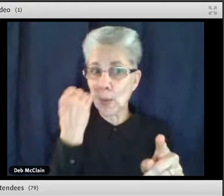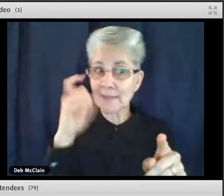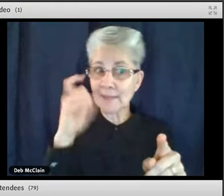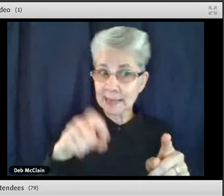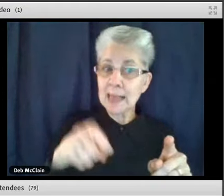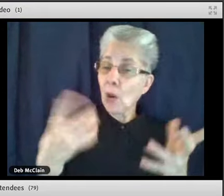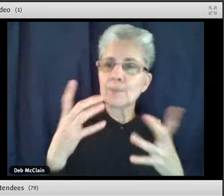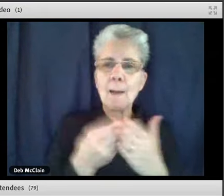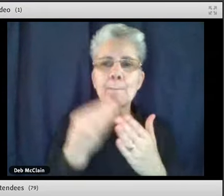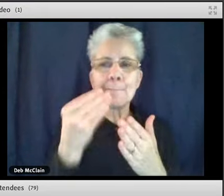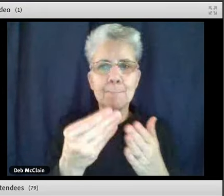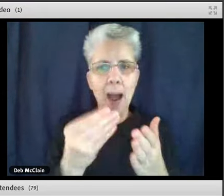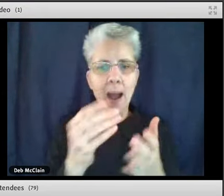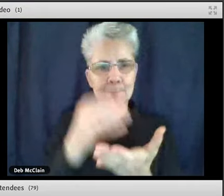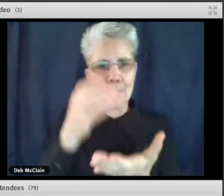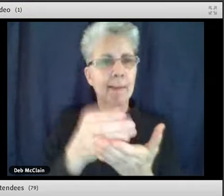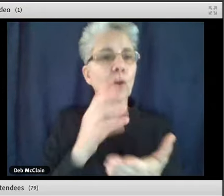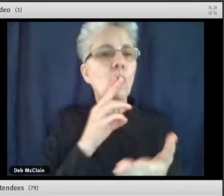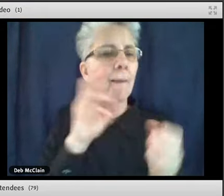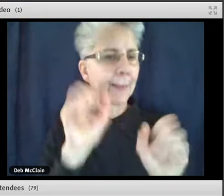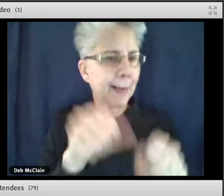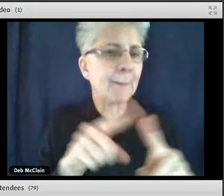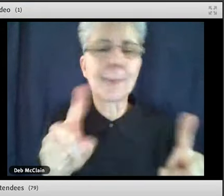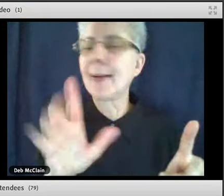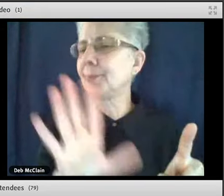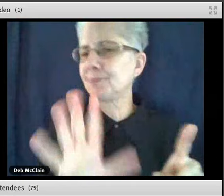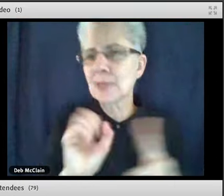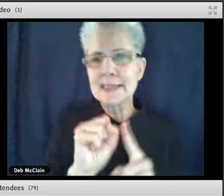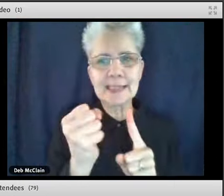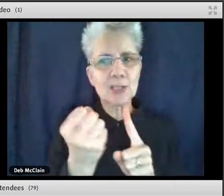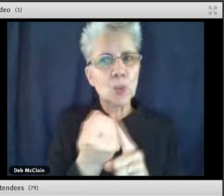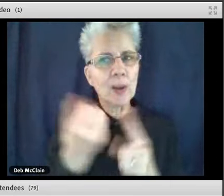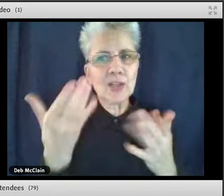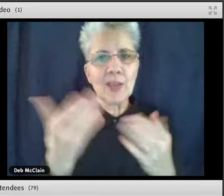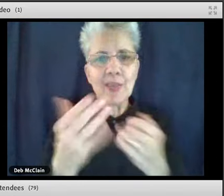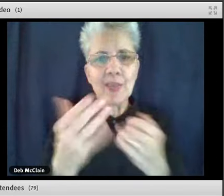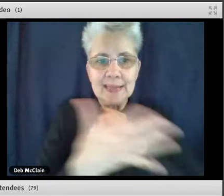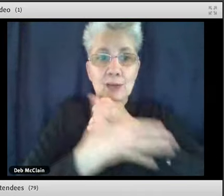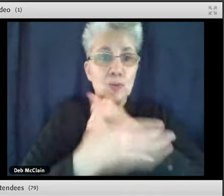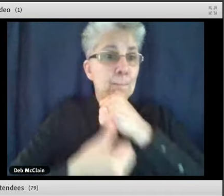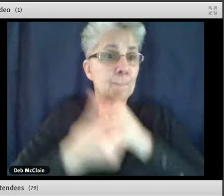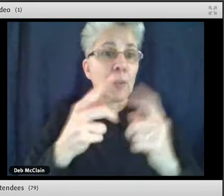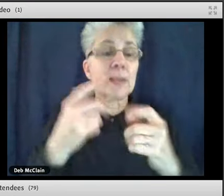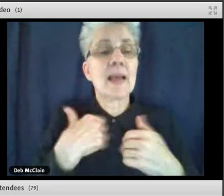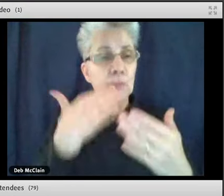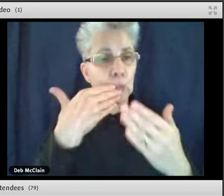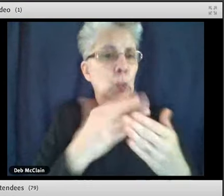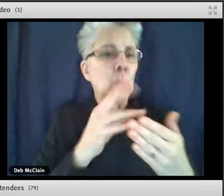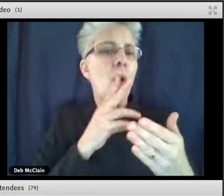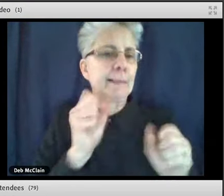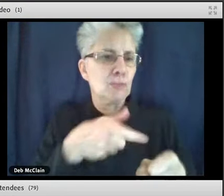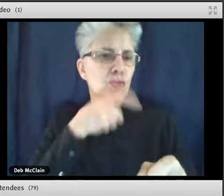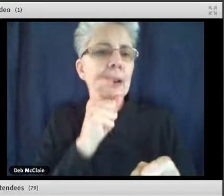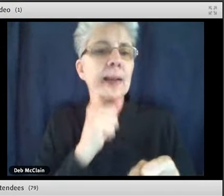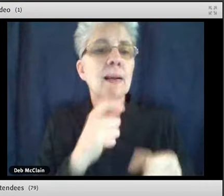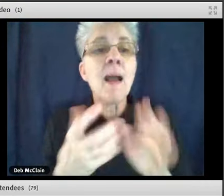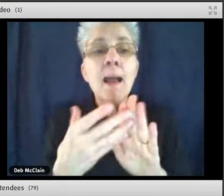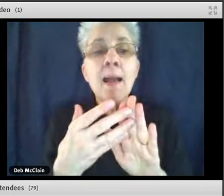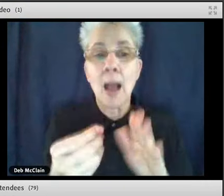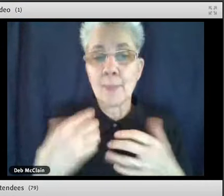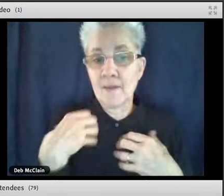But we're in a situation in this country where most places have decent water. Have copies of your health and medical records